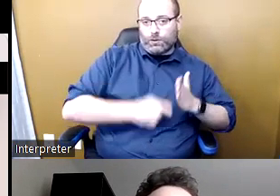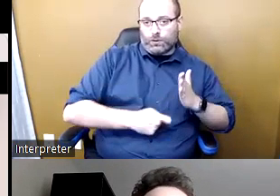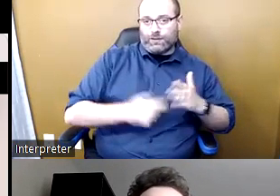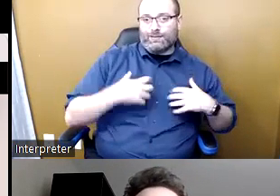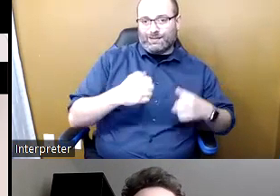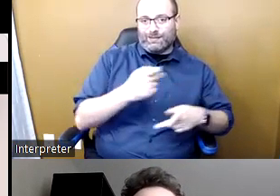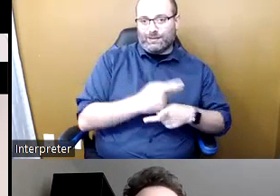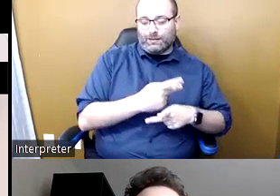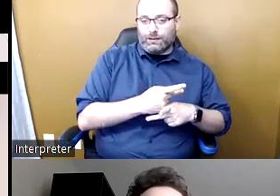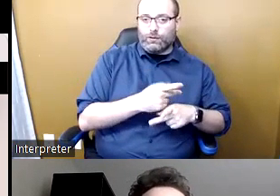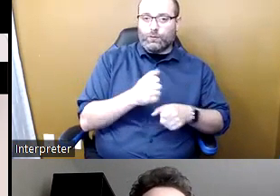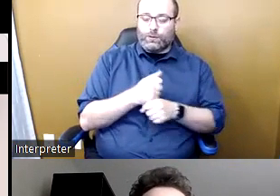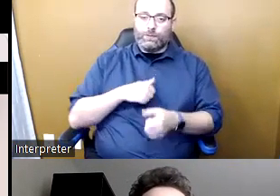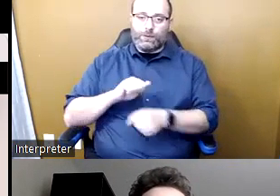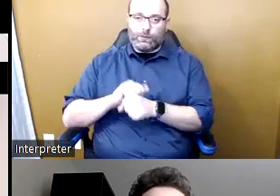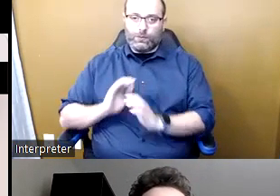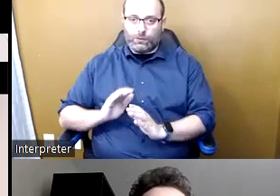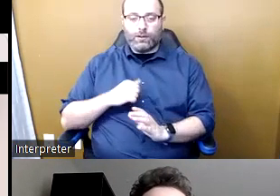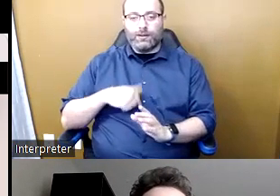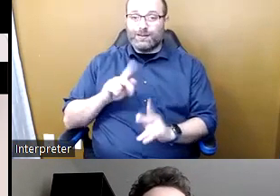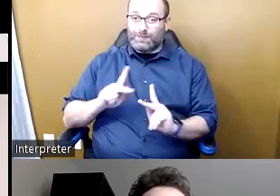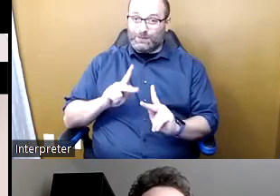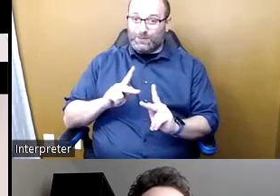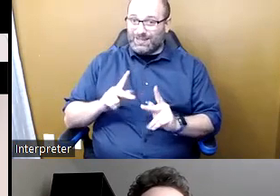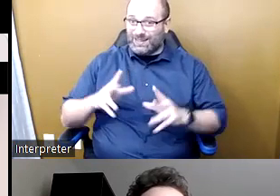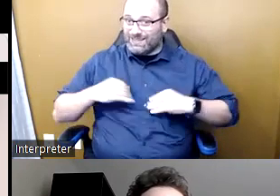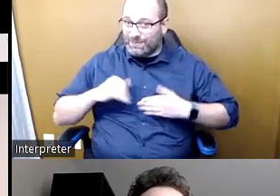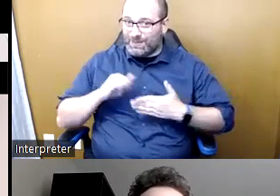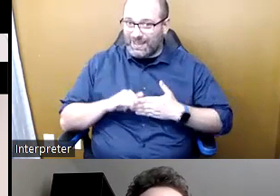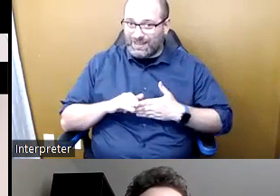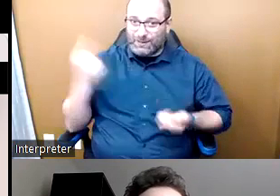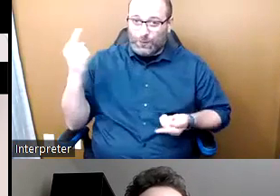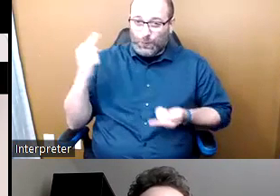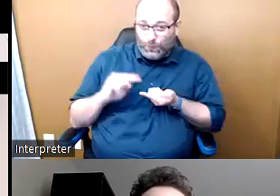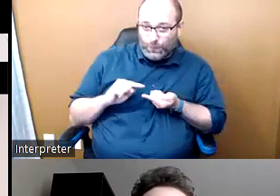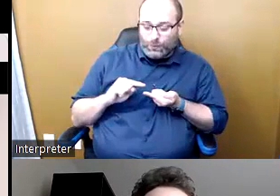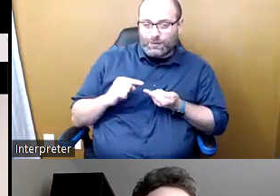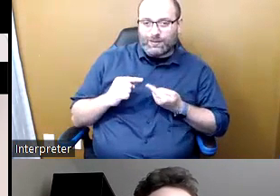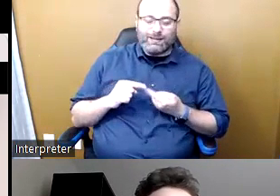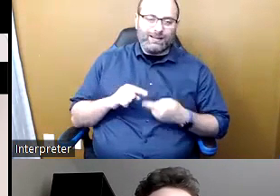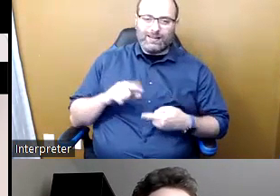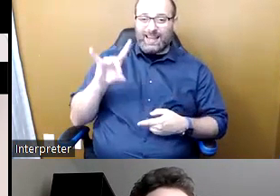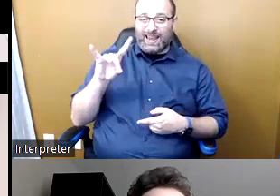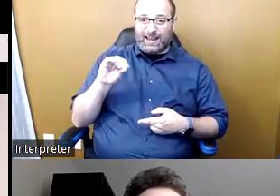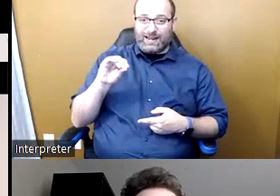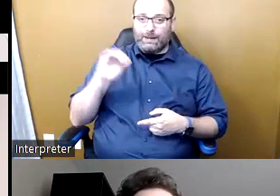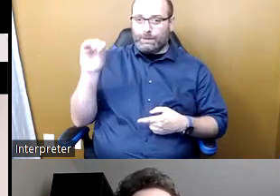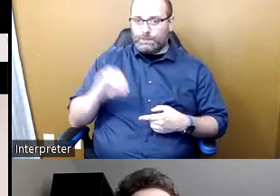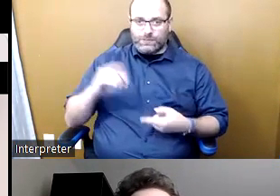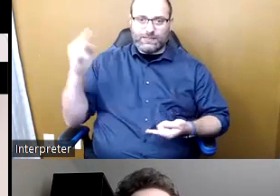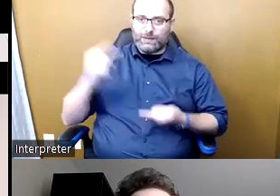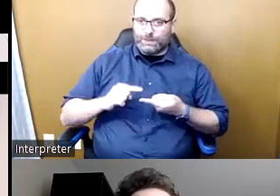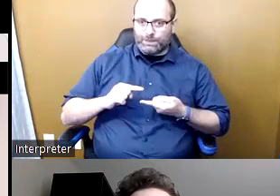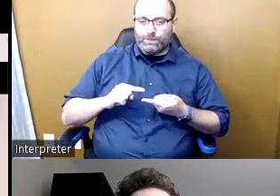employer, the amount of people who accept that insurance eliminates by like 80%.